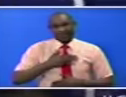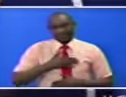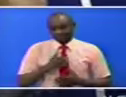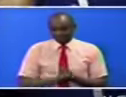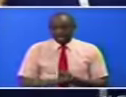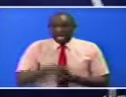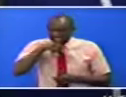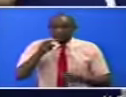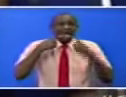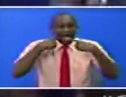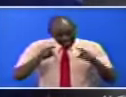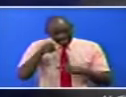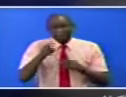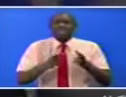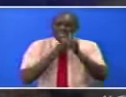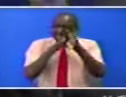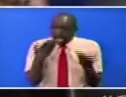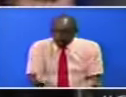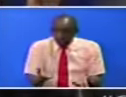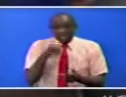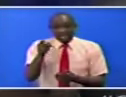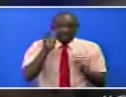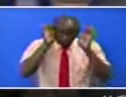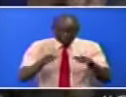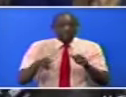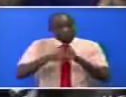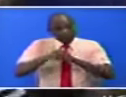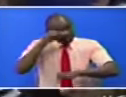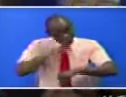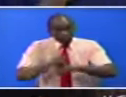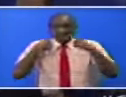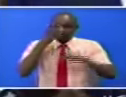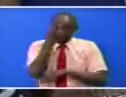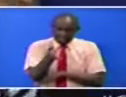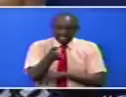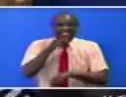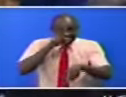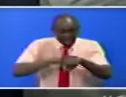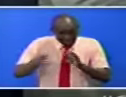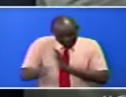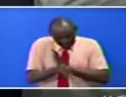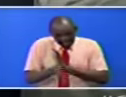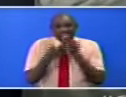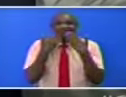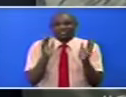She was declared the winner at the Township Muslim Primary School in Machakos shortly after midnight.